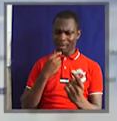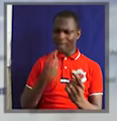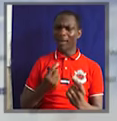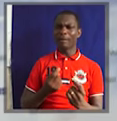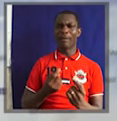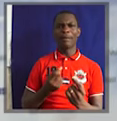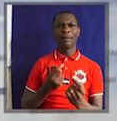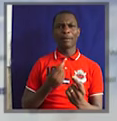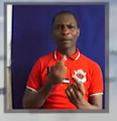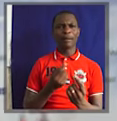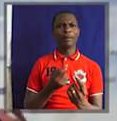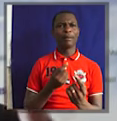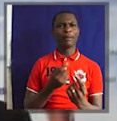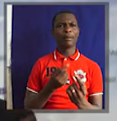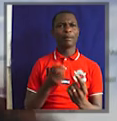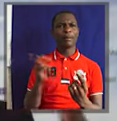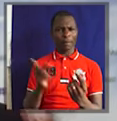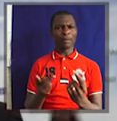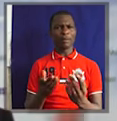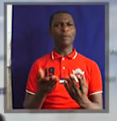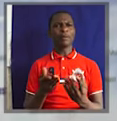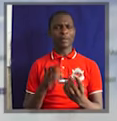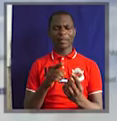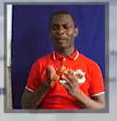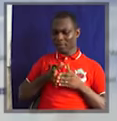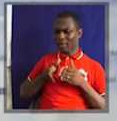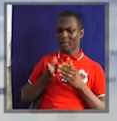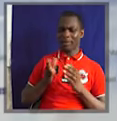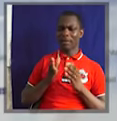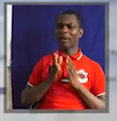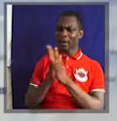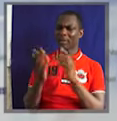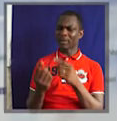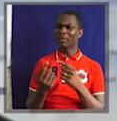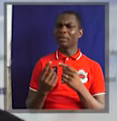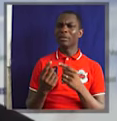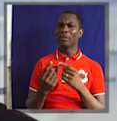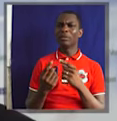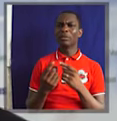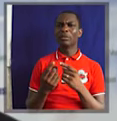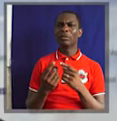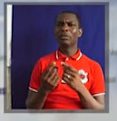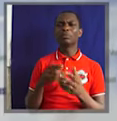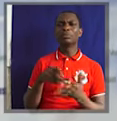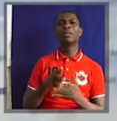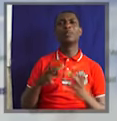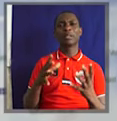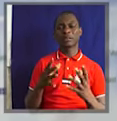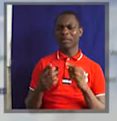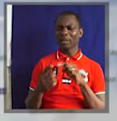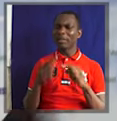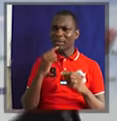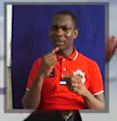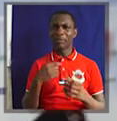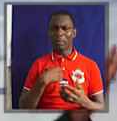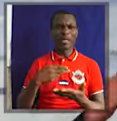okoda ana baba wa no se okay woni me da obo ma me den o si o se kra mi nwan ho aduma na me kwa mi wo nwan bebre mo mponche bebre